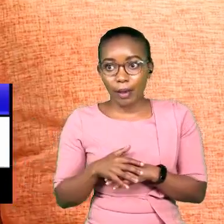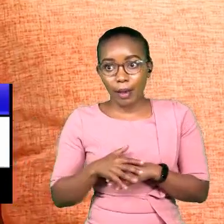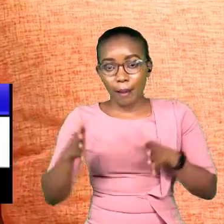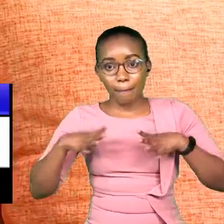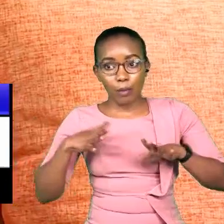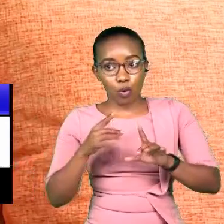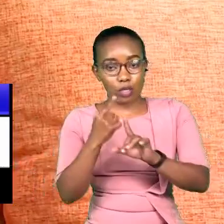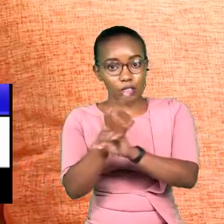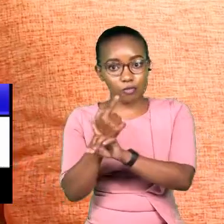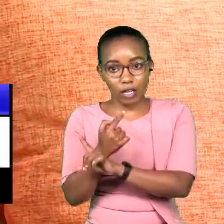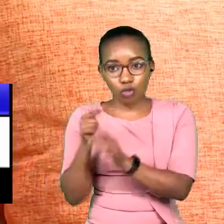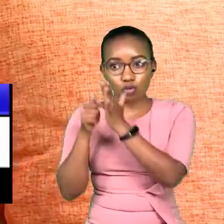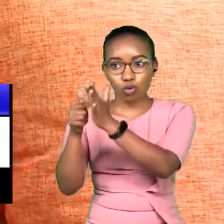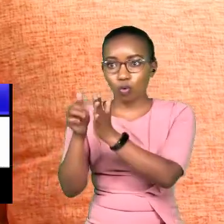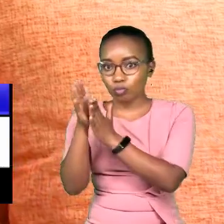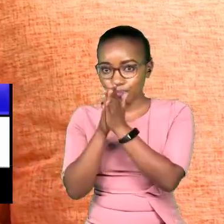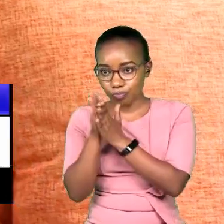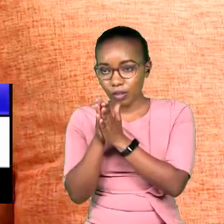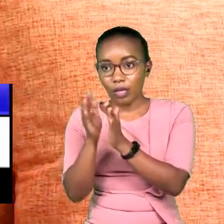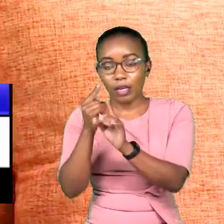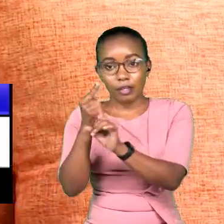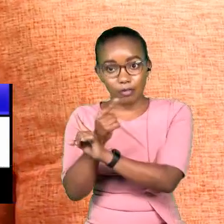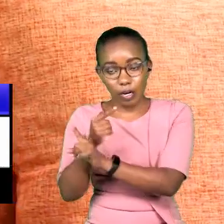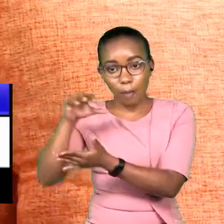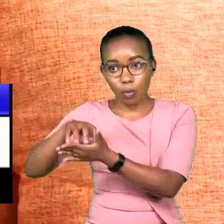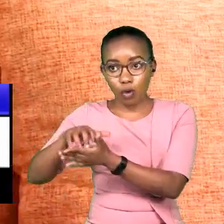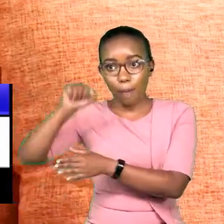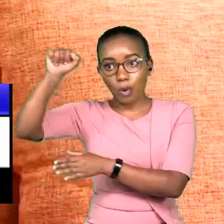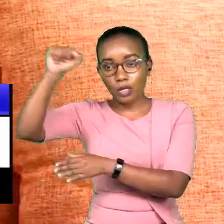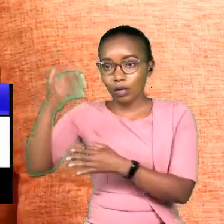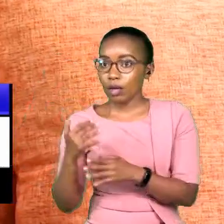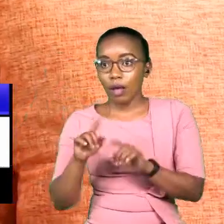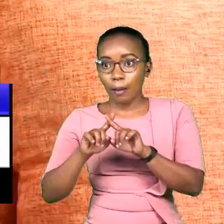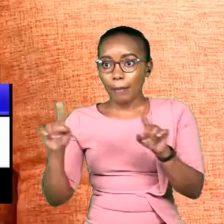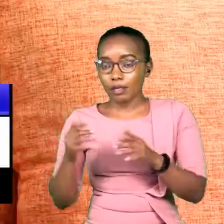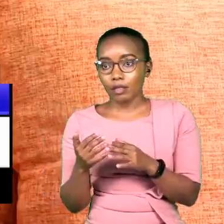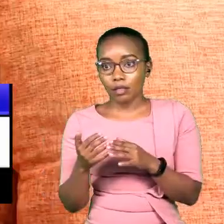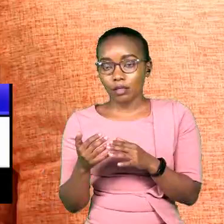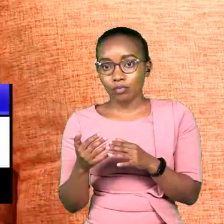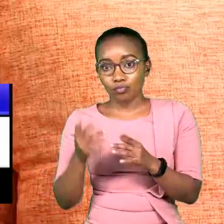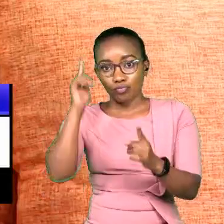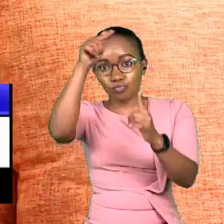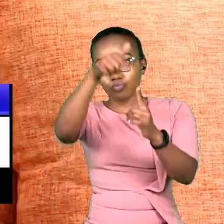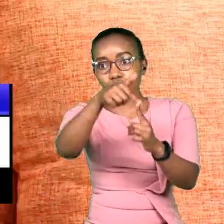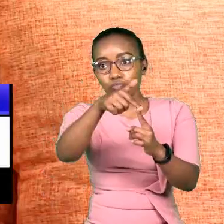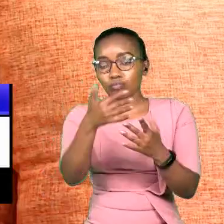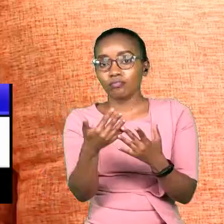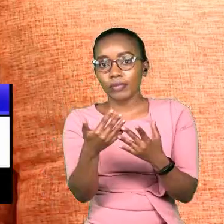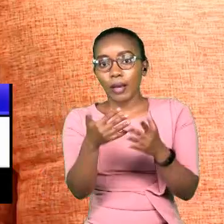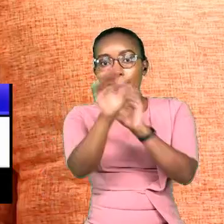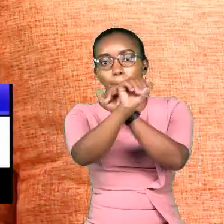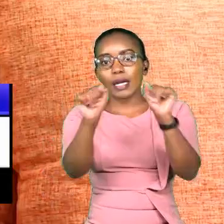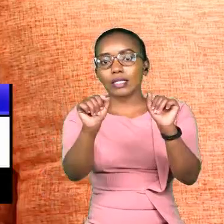come up displaying their interest in various political positions. But one of the most top-eyed seats is Kenya's top seat,